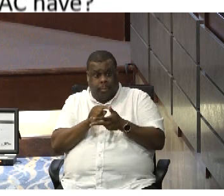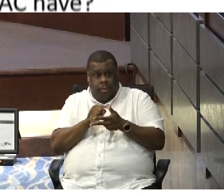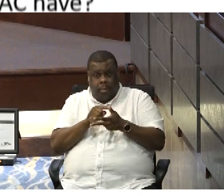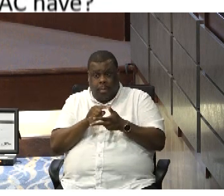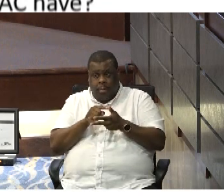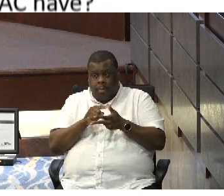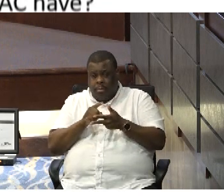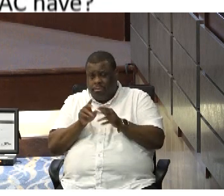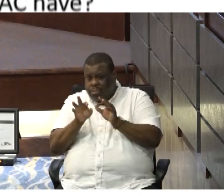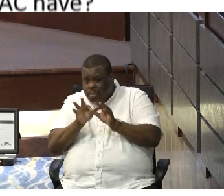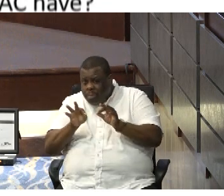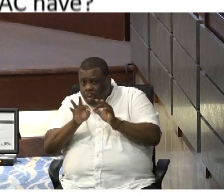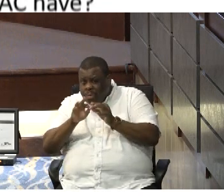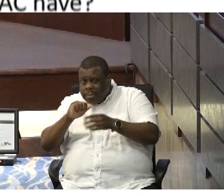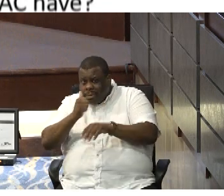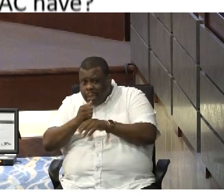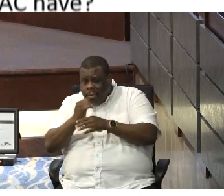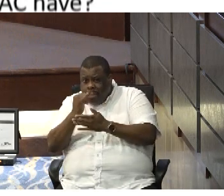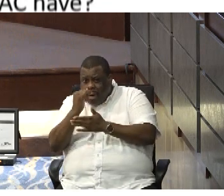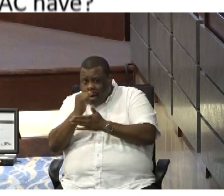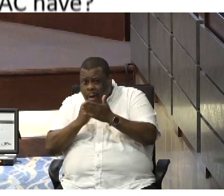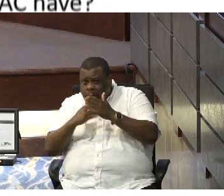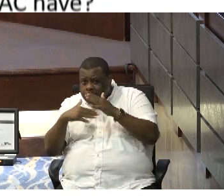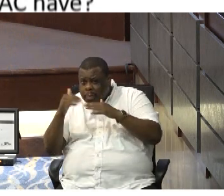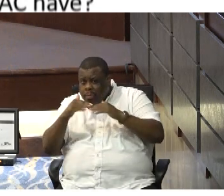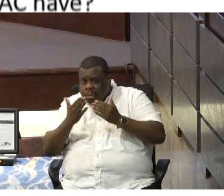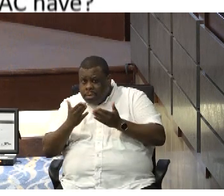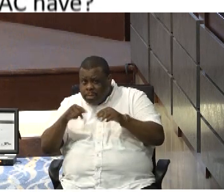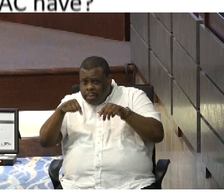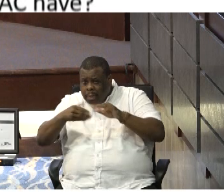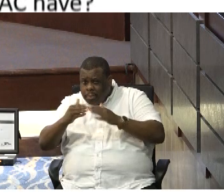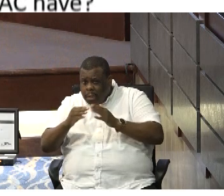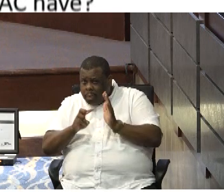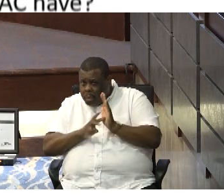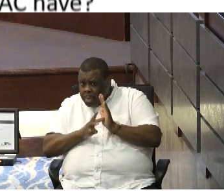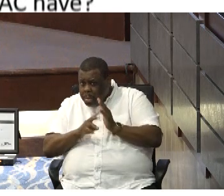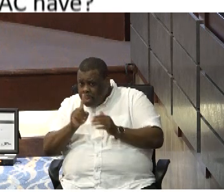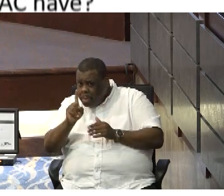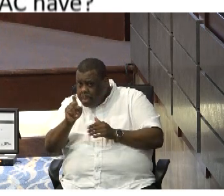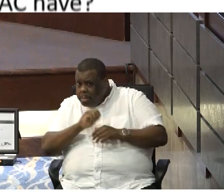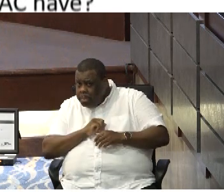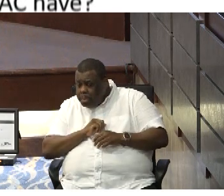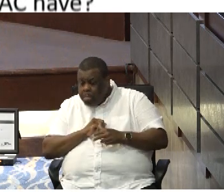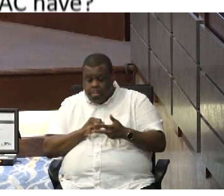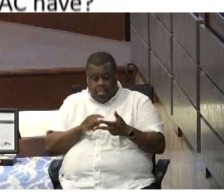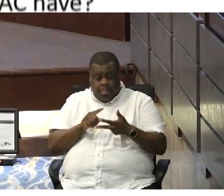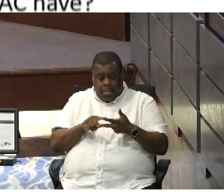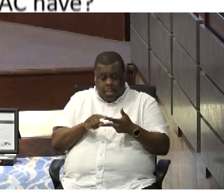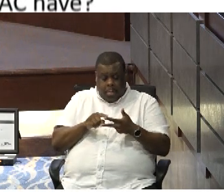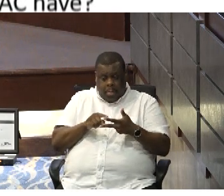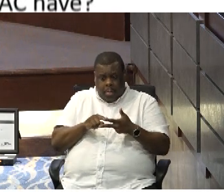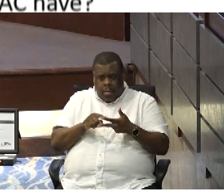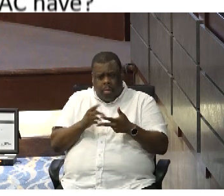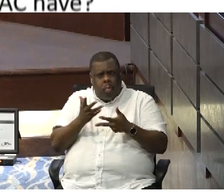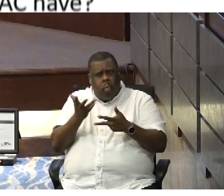a performing arts center, performing arts facilities in downtown Waco? And secondly, if feasible, what characteristics should such